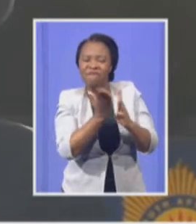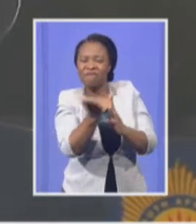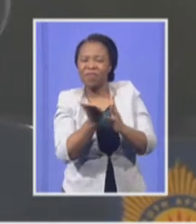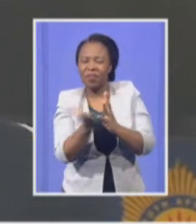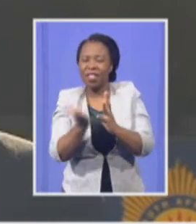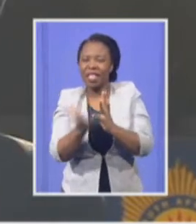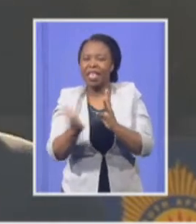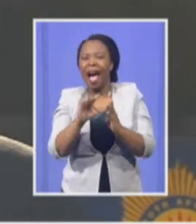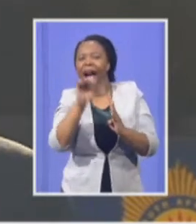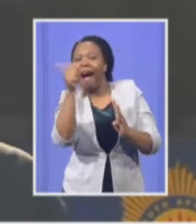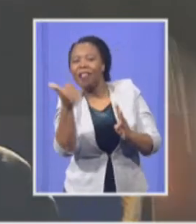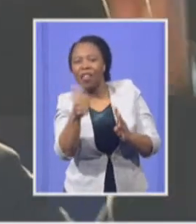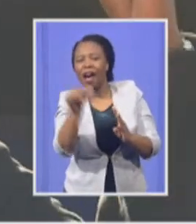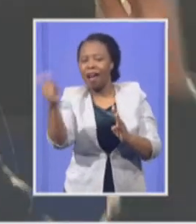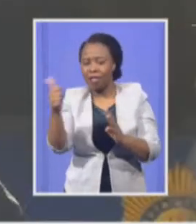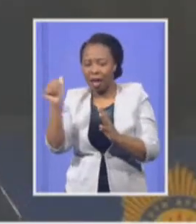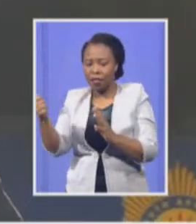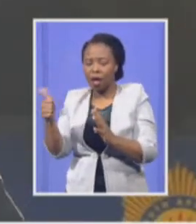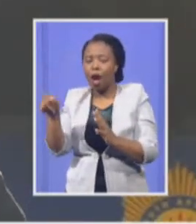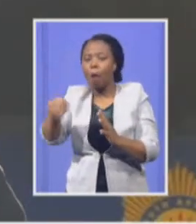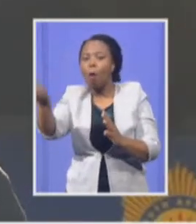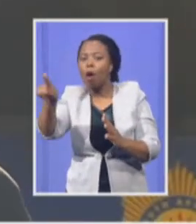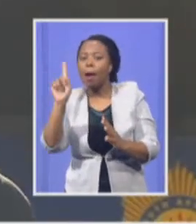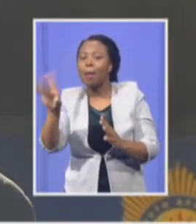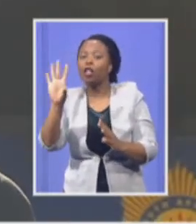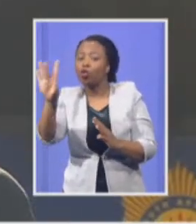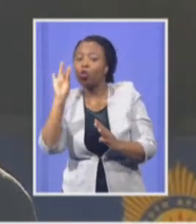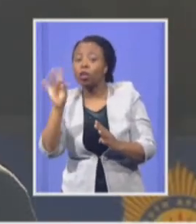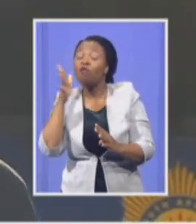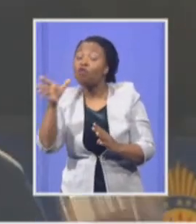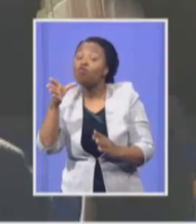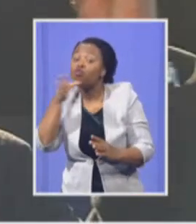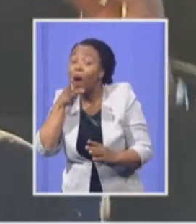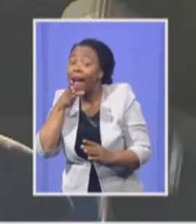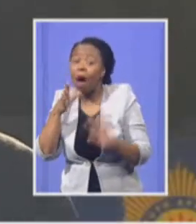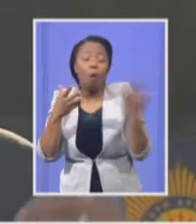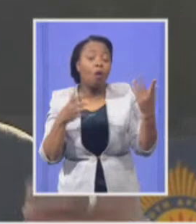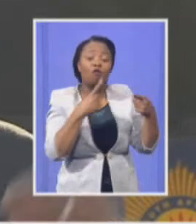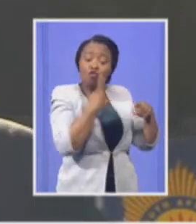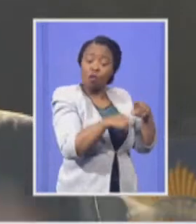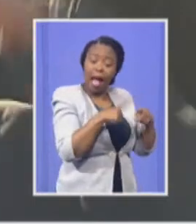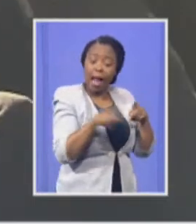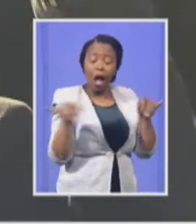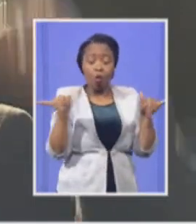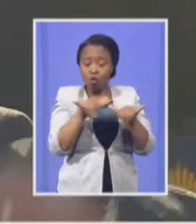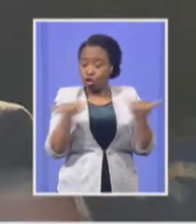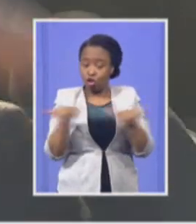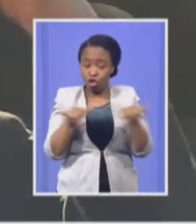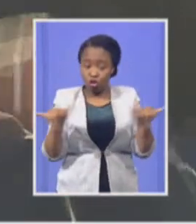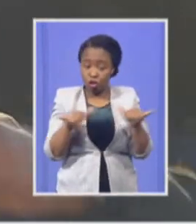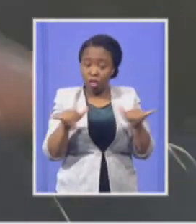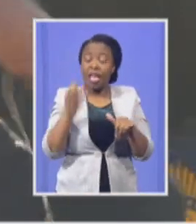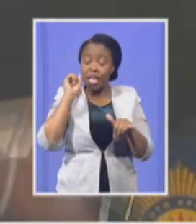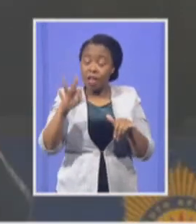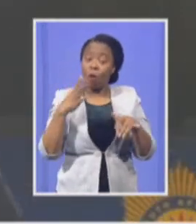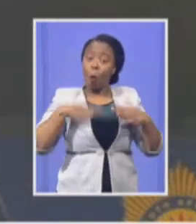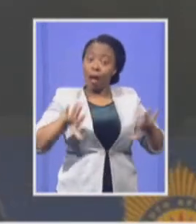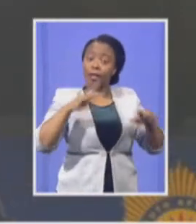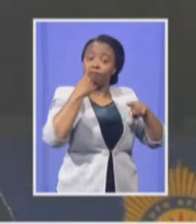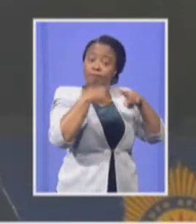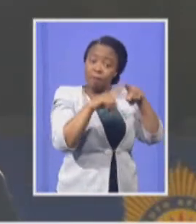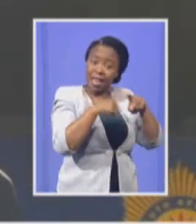kuzofanele bakhethe ukuthi bafuna ukuphuza utshwala noma bafuna ukudlala uma befuna ukudlala babe nazo indawo